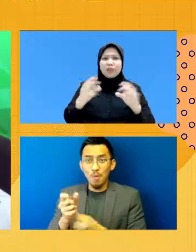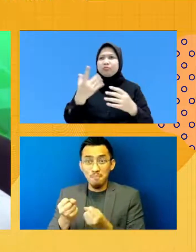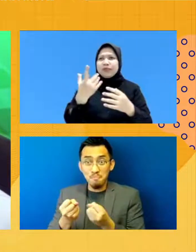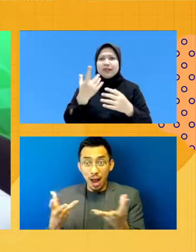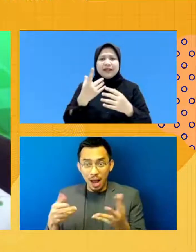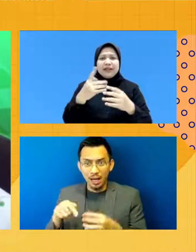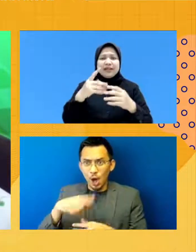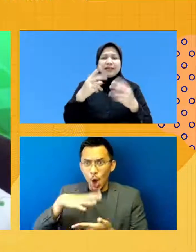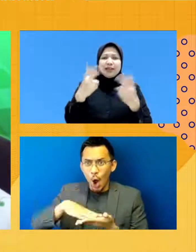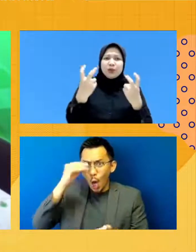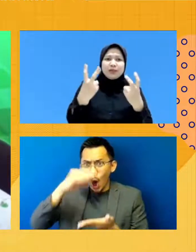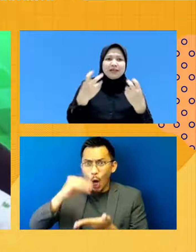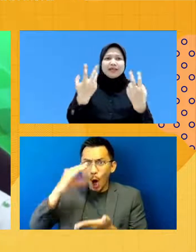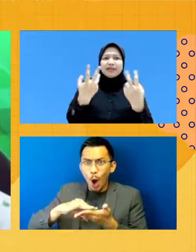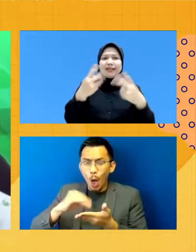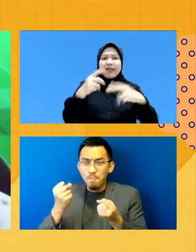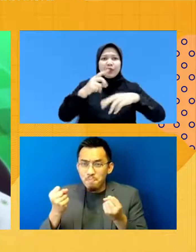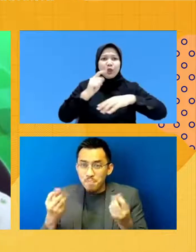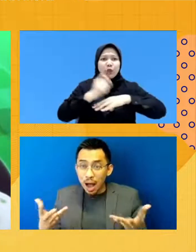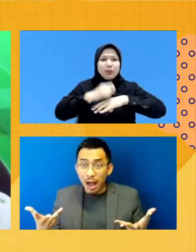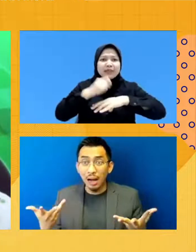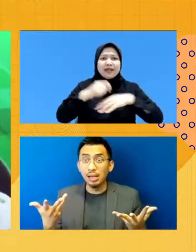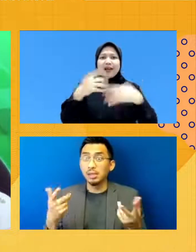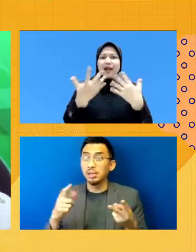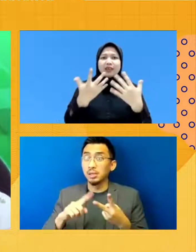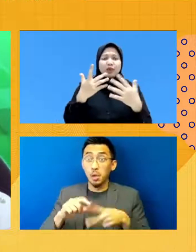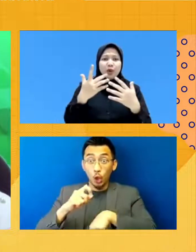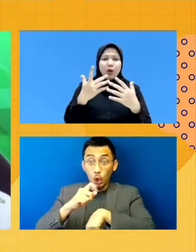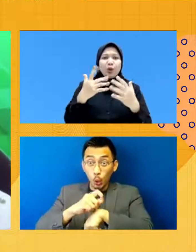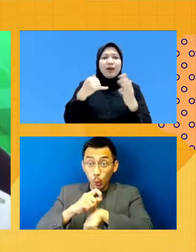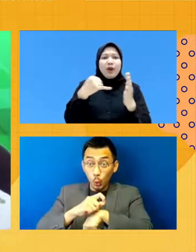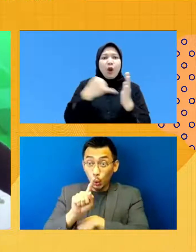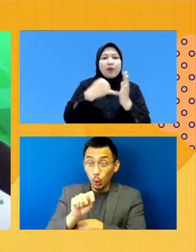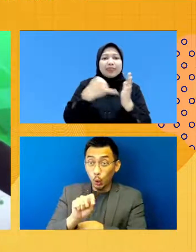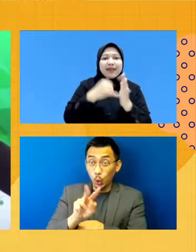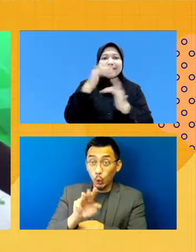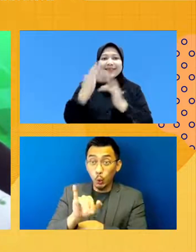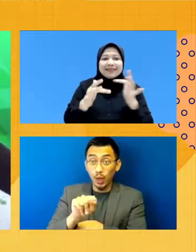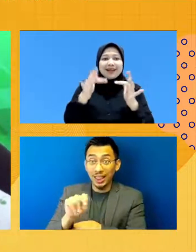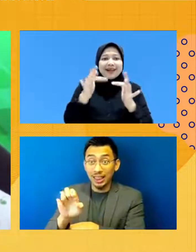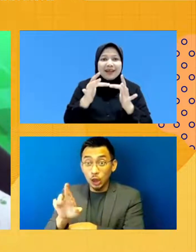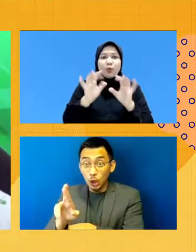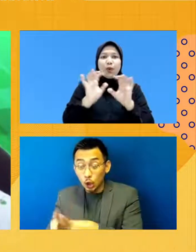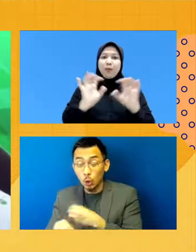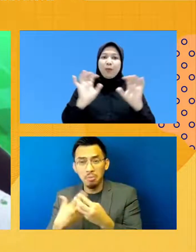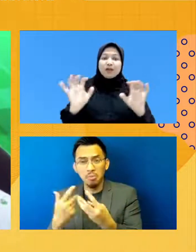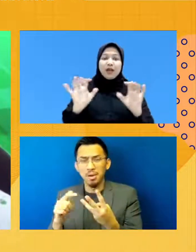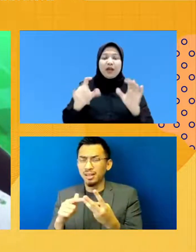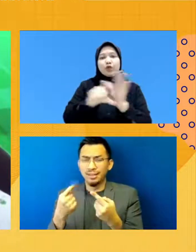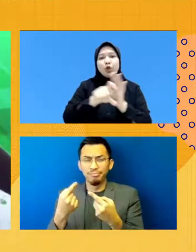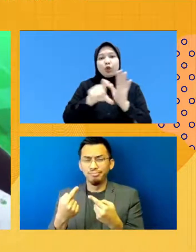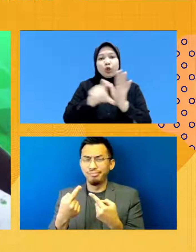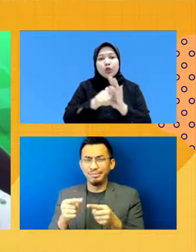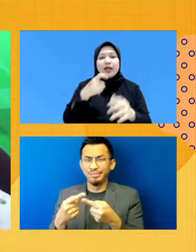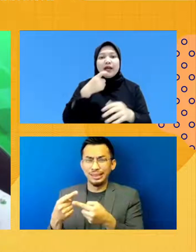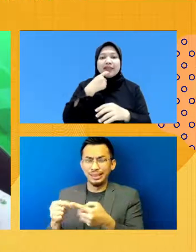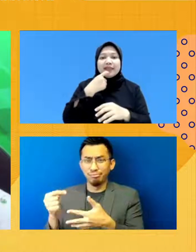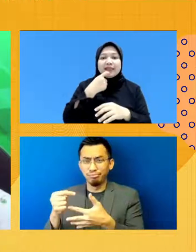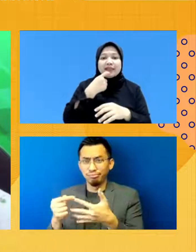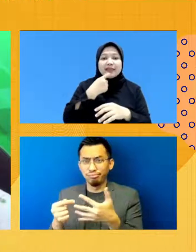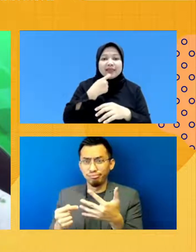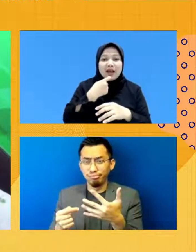the internet contents. The internet contents like means when we use, like when we see some contents on social